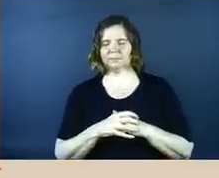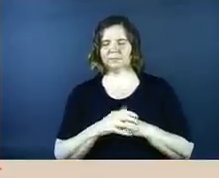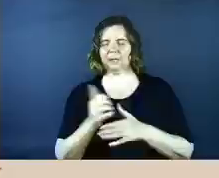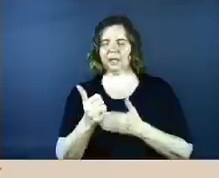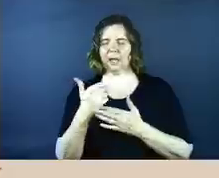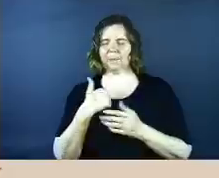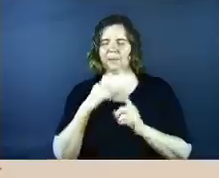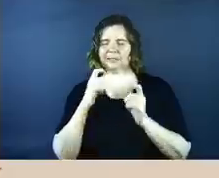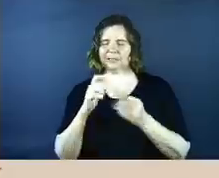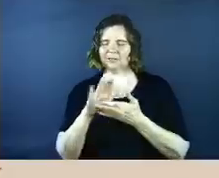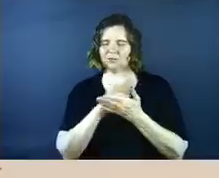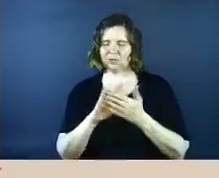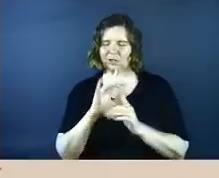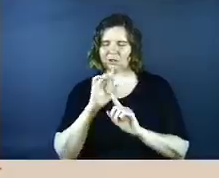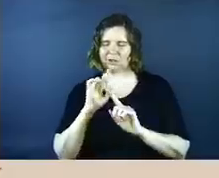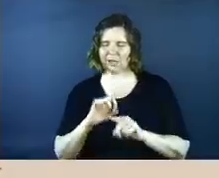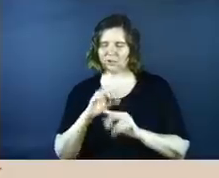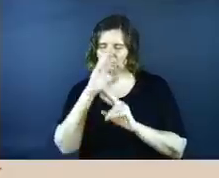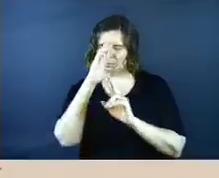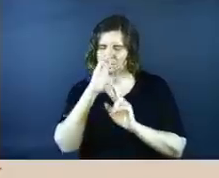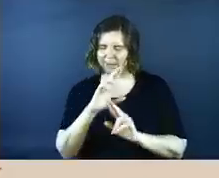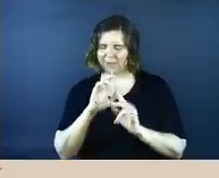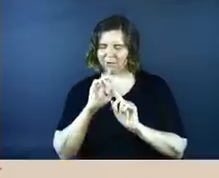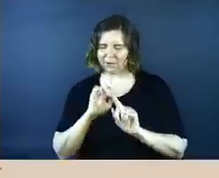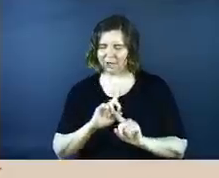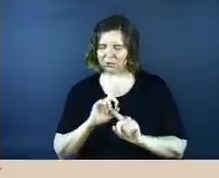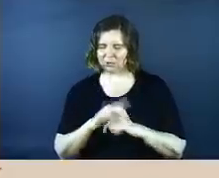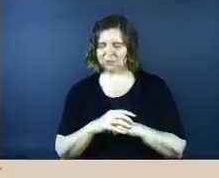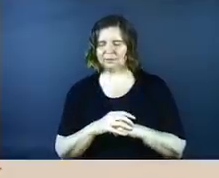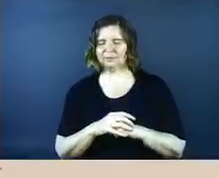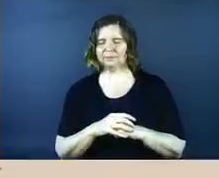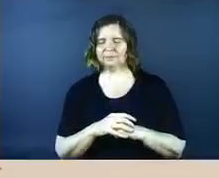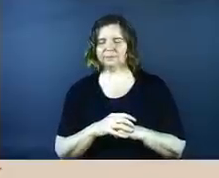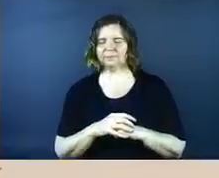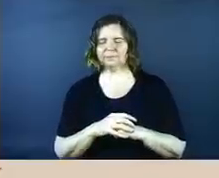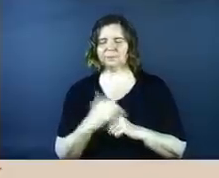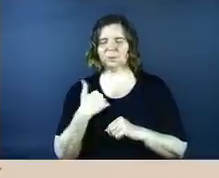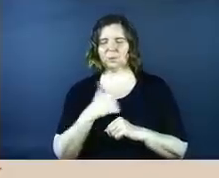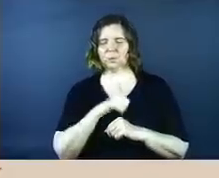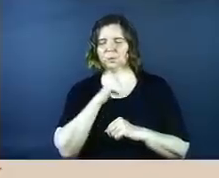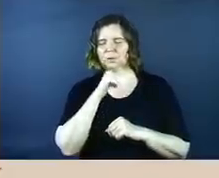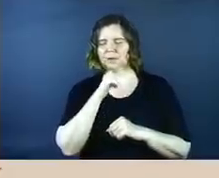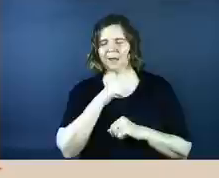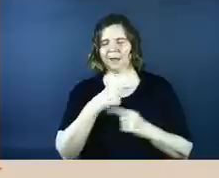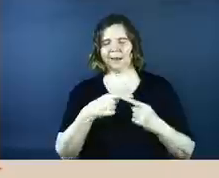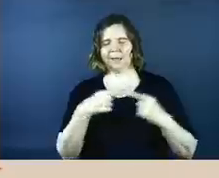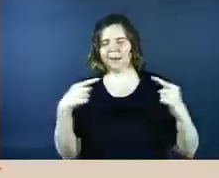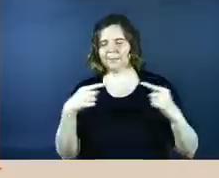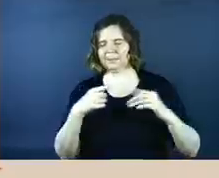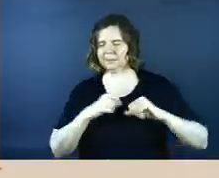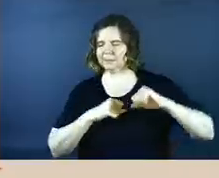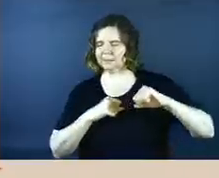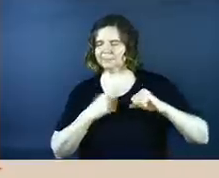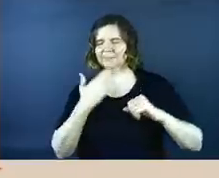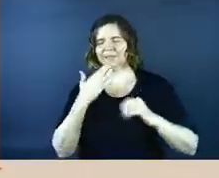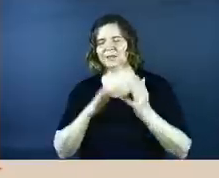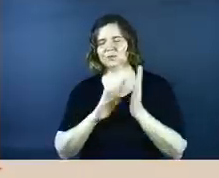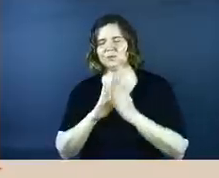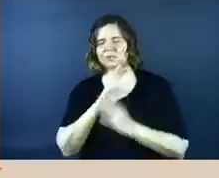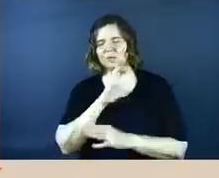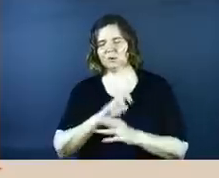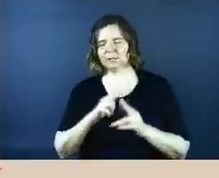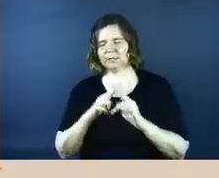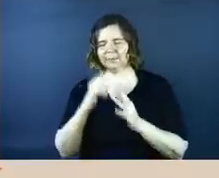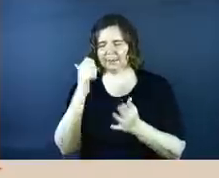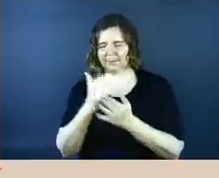Help us to give gentle answers, respectful answers to people. We're not enemies. Thank you, Jesus. In Christ's name,